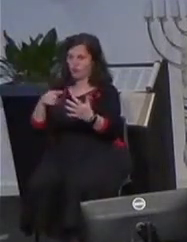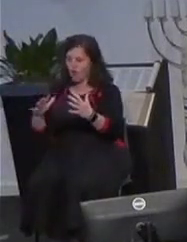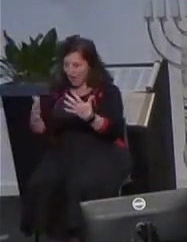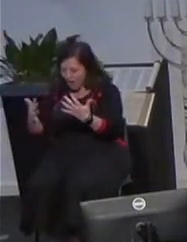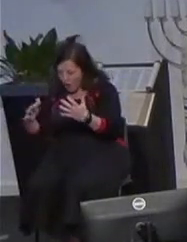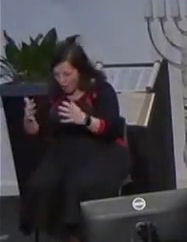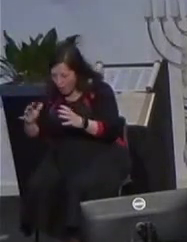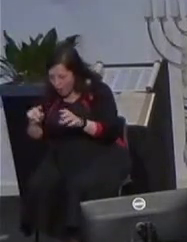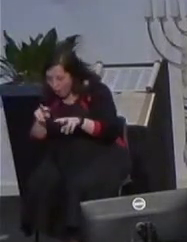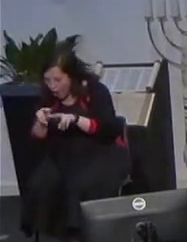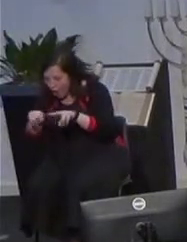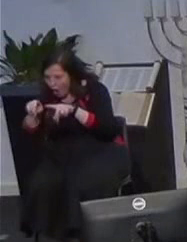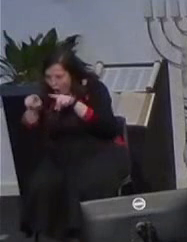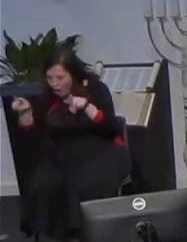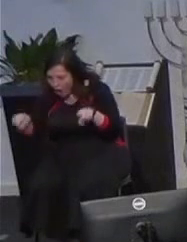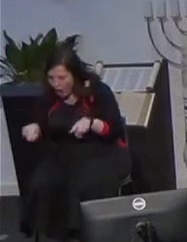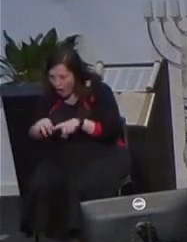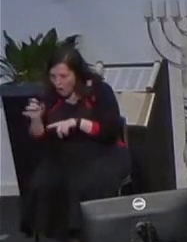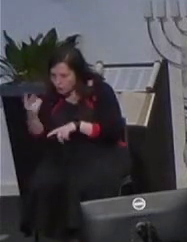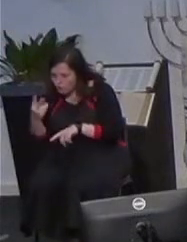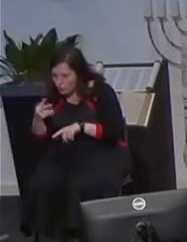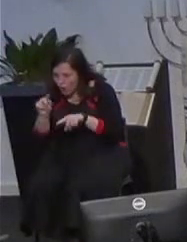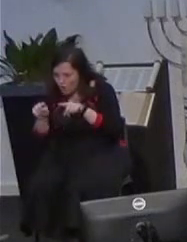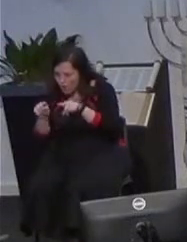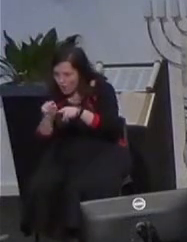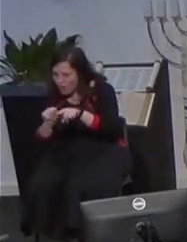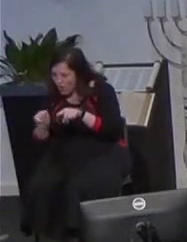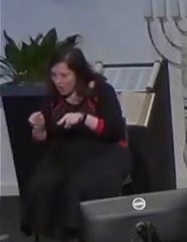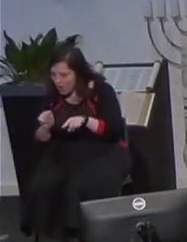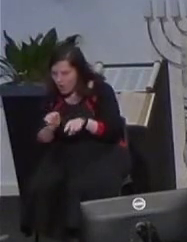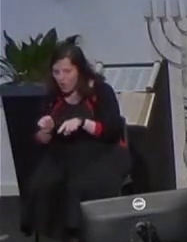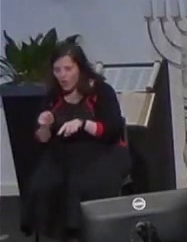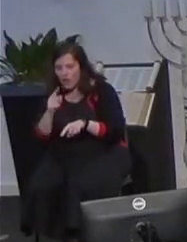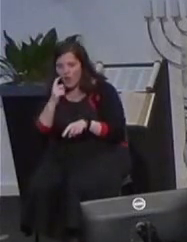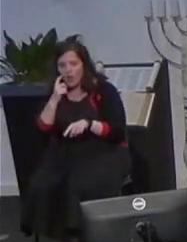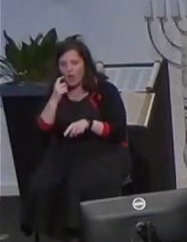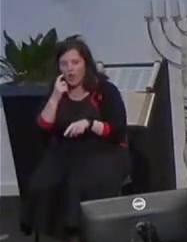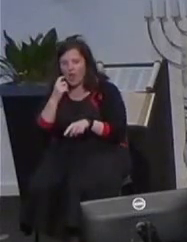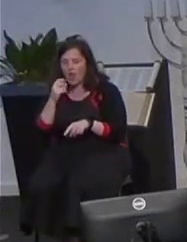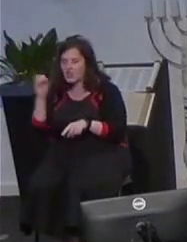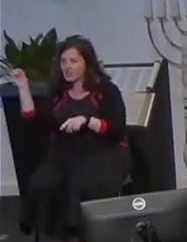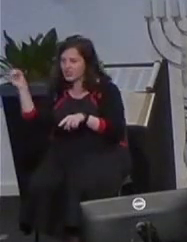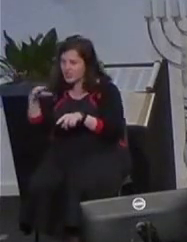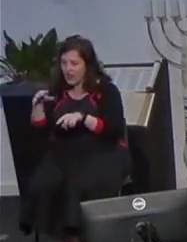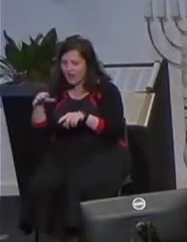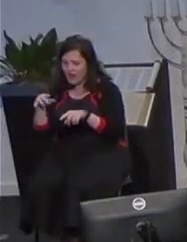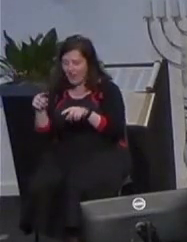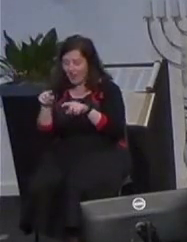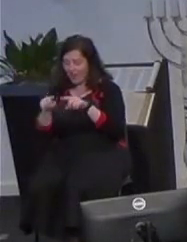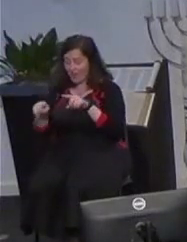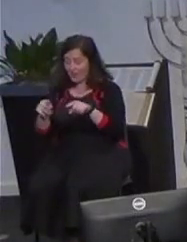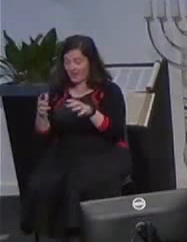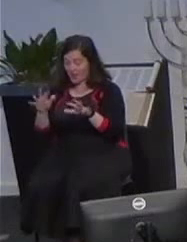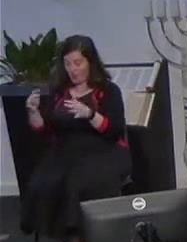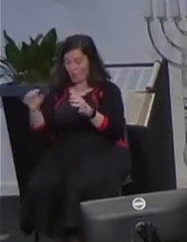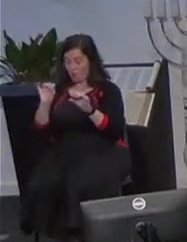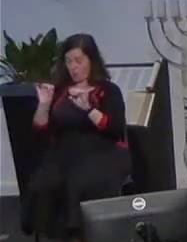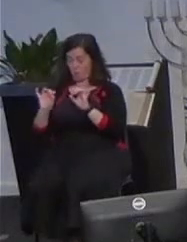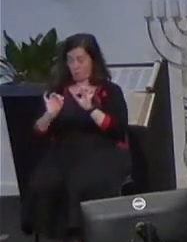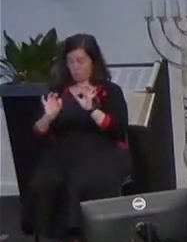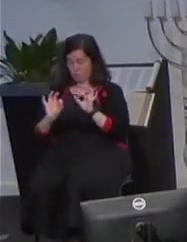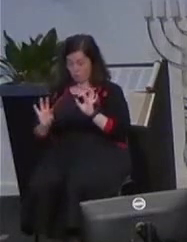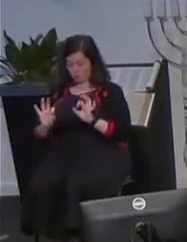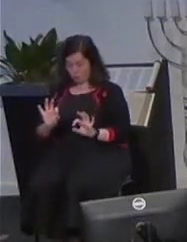do his sacrifices and perform his priestly duties, the sun would glisten and shine off this gold and off all these